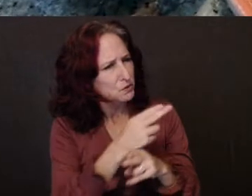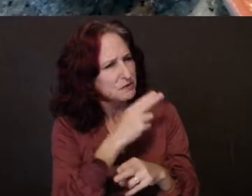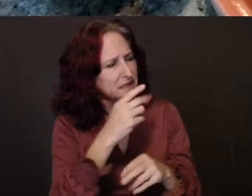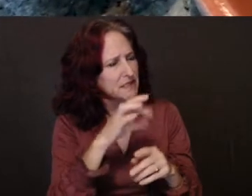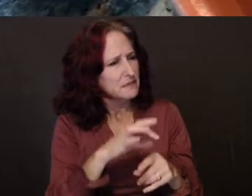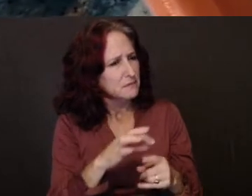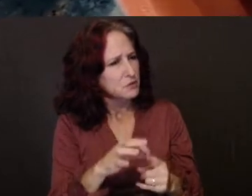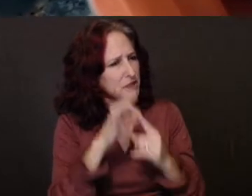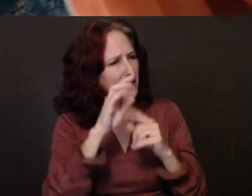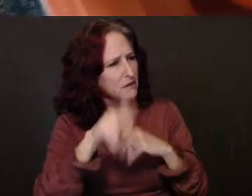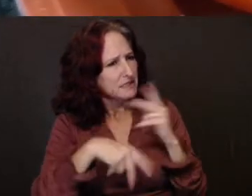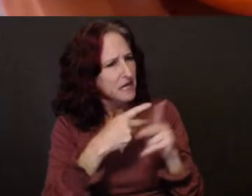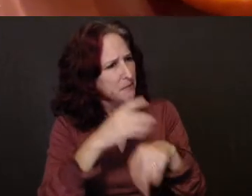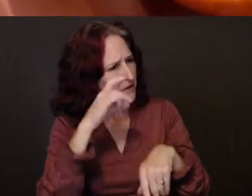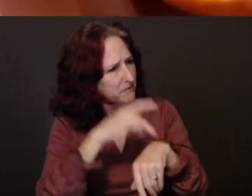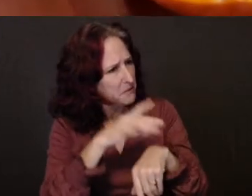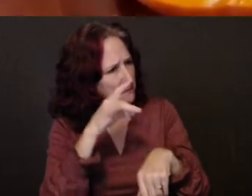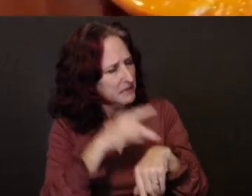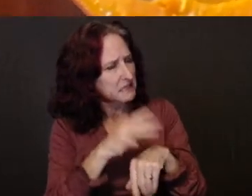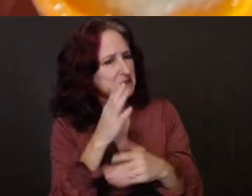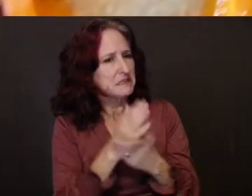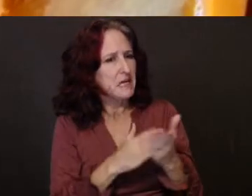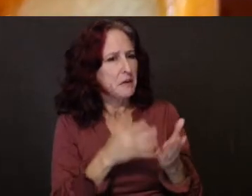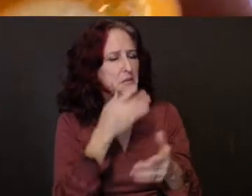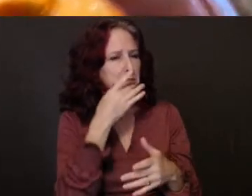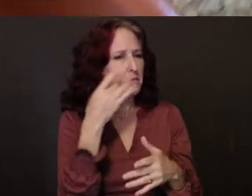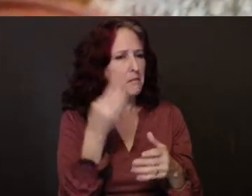and set it in here. It's just absorbing some of the